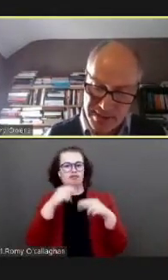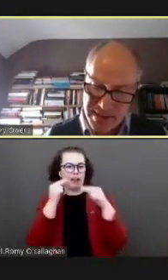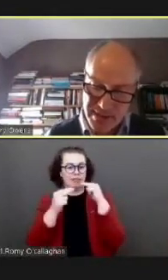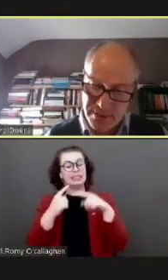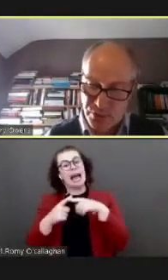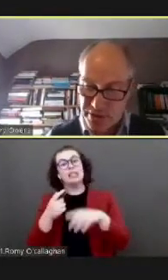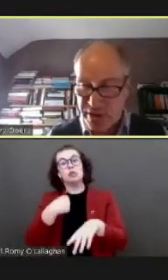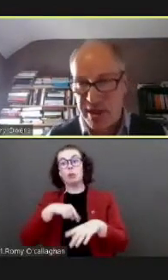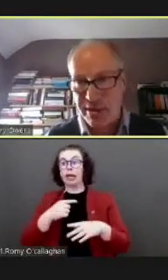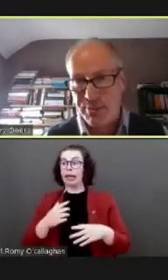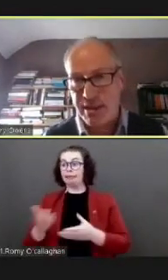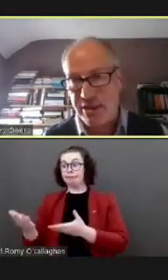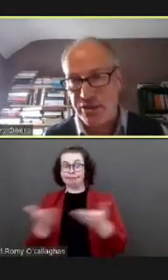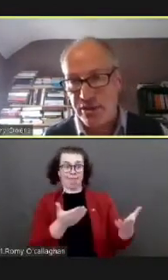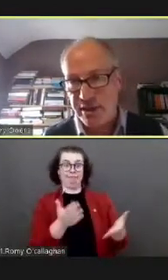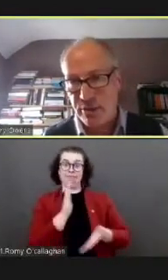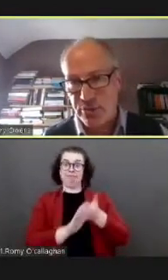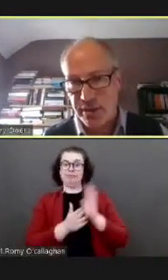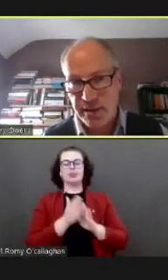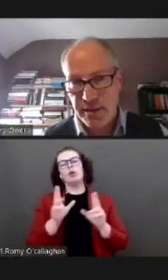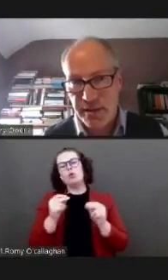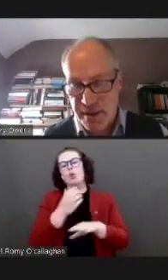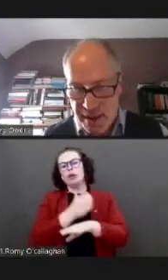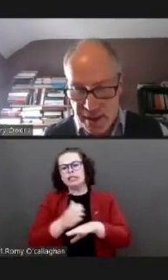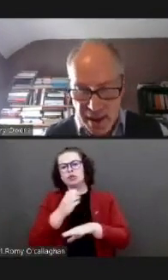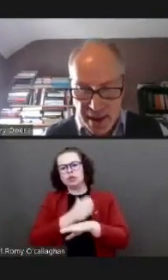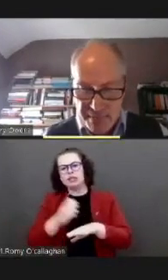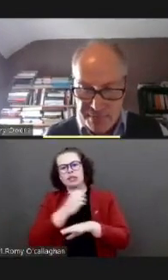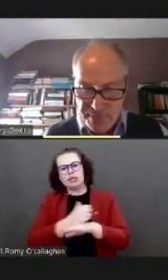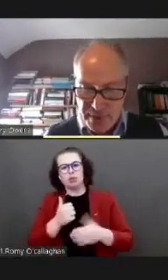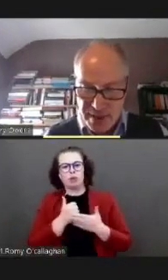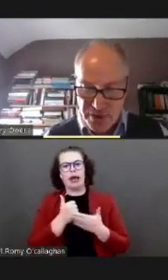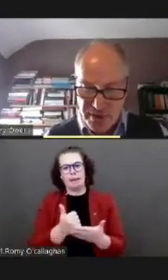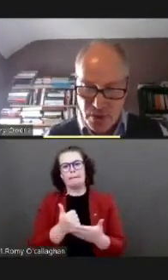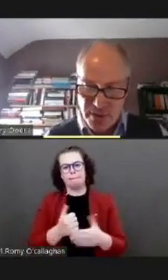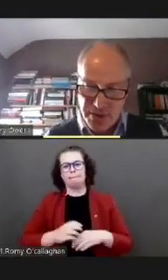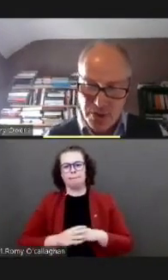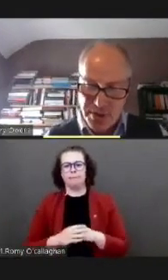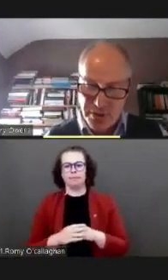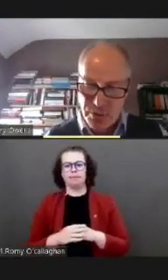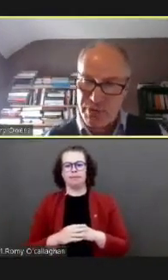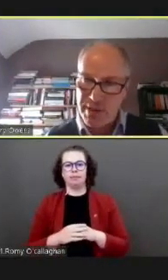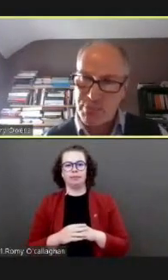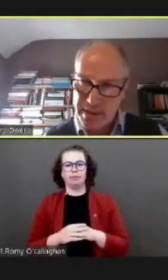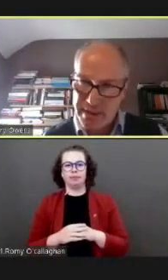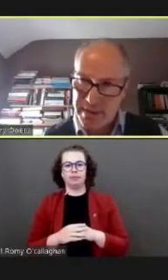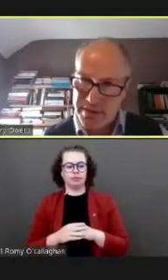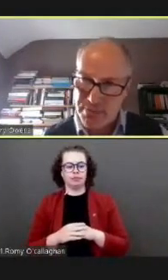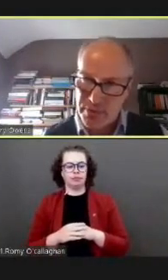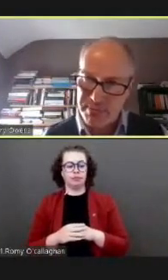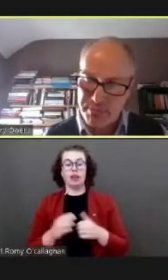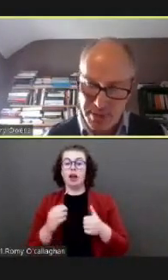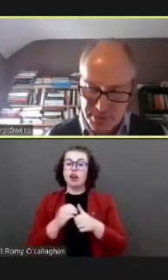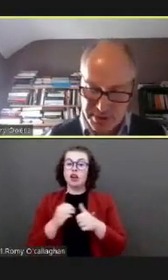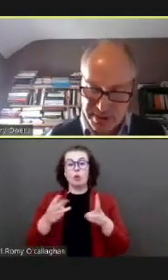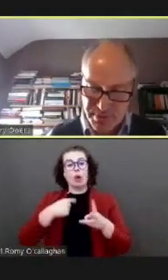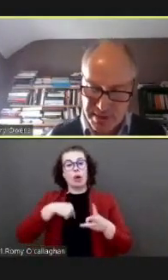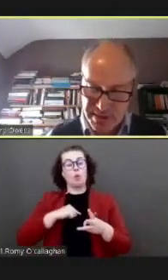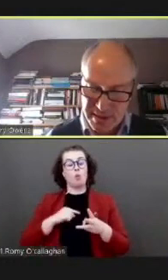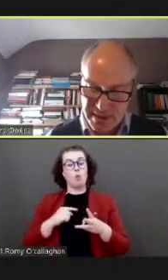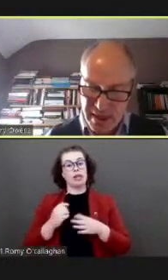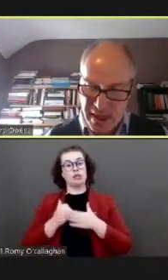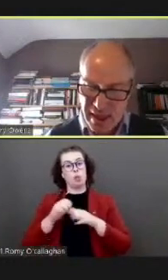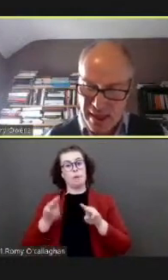helping them access what turned out to be the National Learning Network. In terms, also another way we practically support people